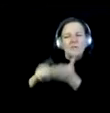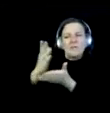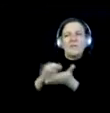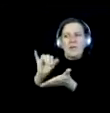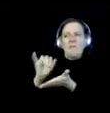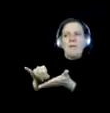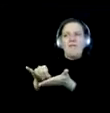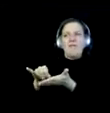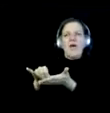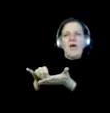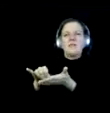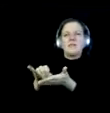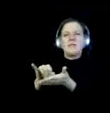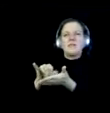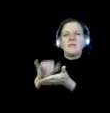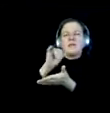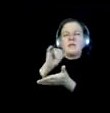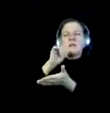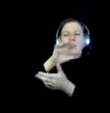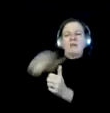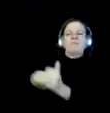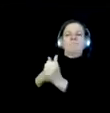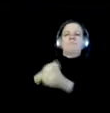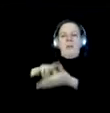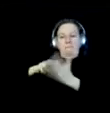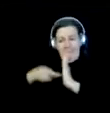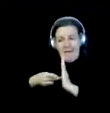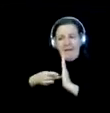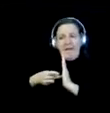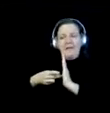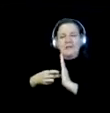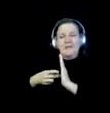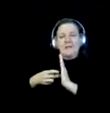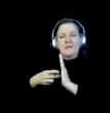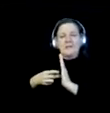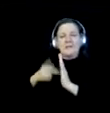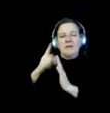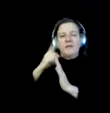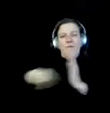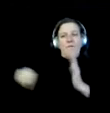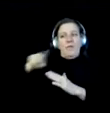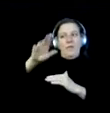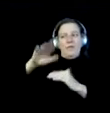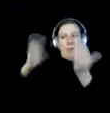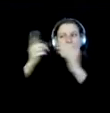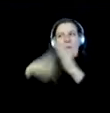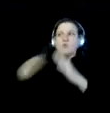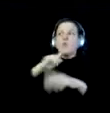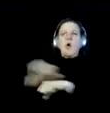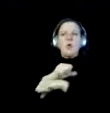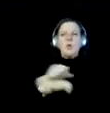like the meanings that are underpinning what you're actually reading or seeing on a screen or on an advertisement.